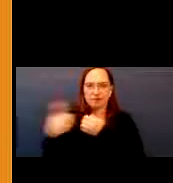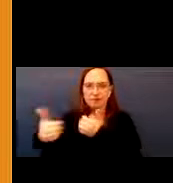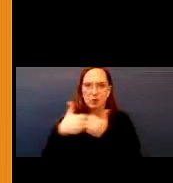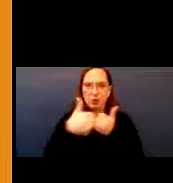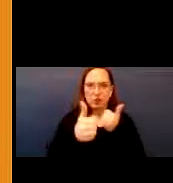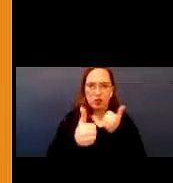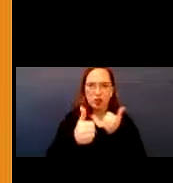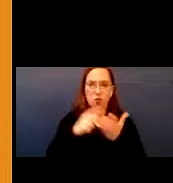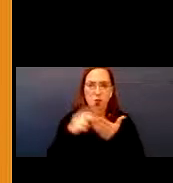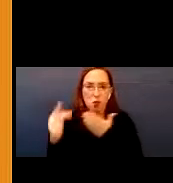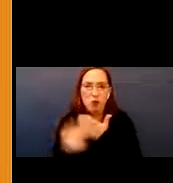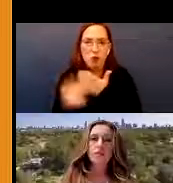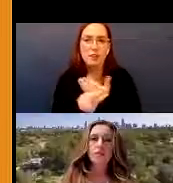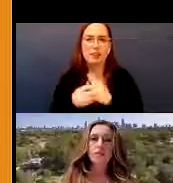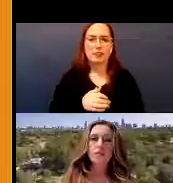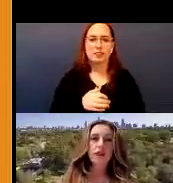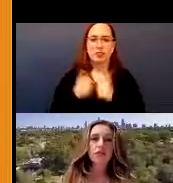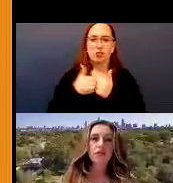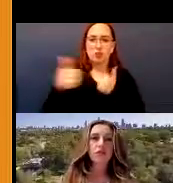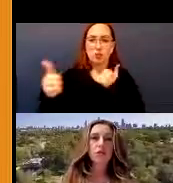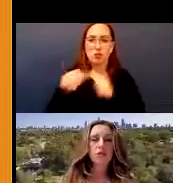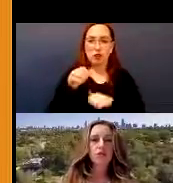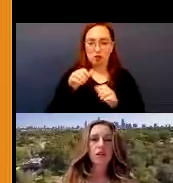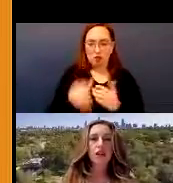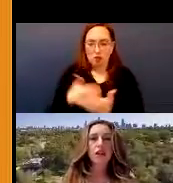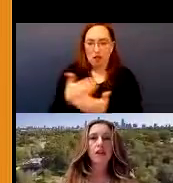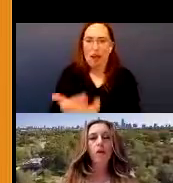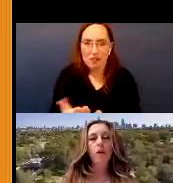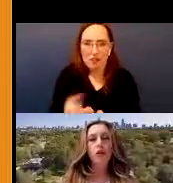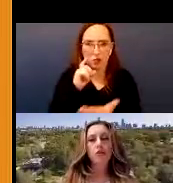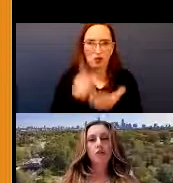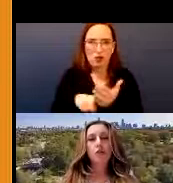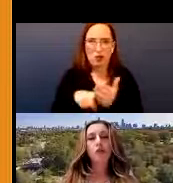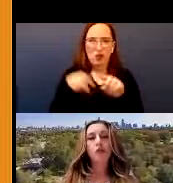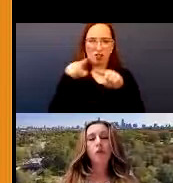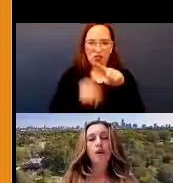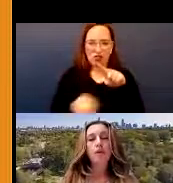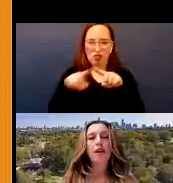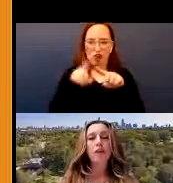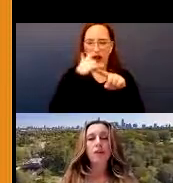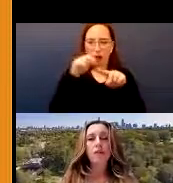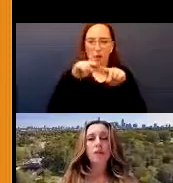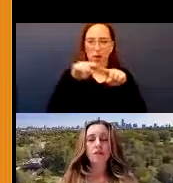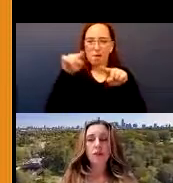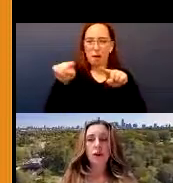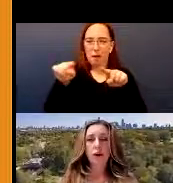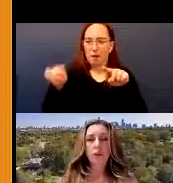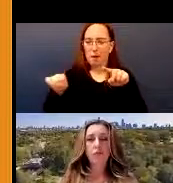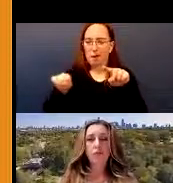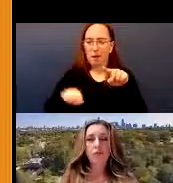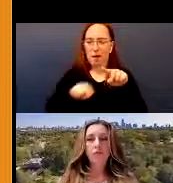the edges of the park. So you see these dash circles indicating where there's arrival points and gateways into